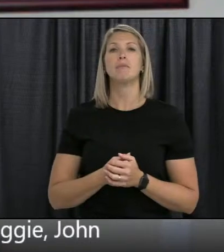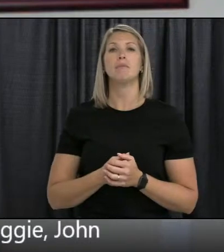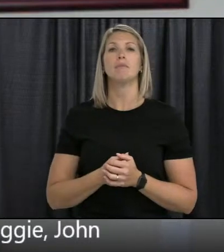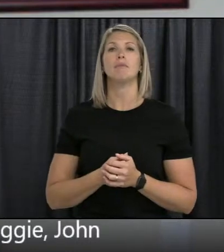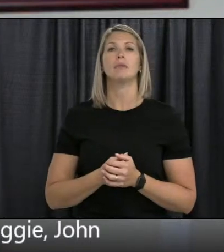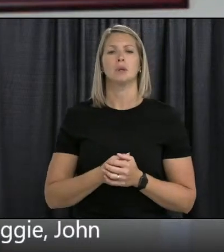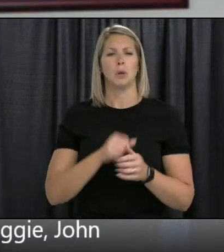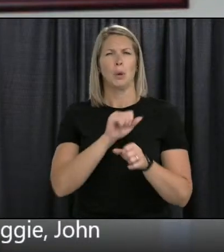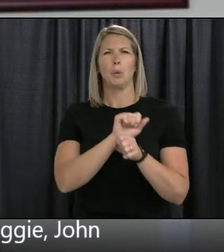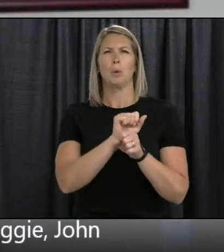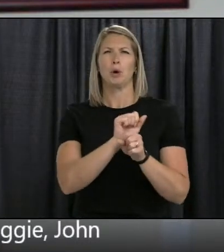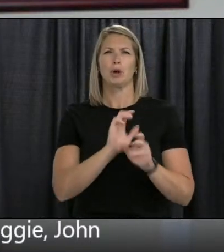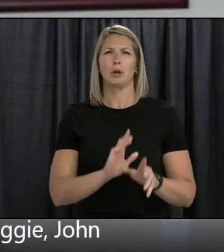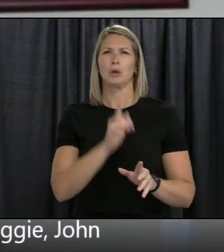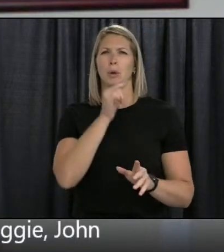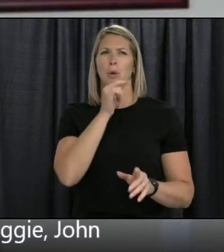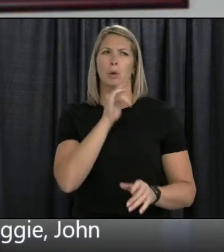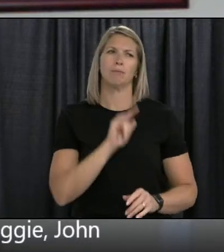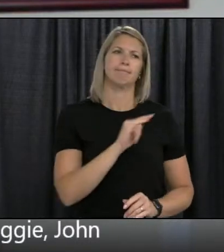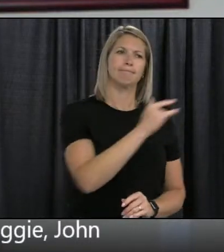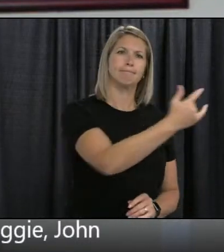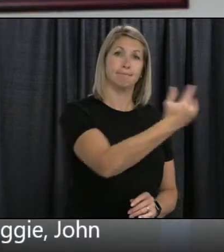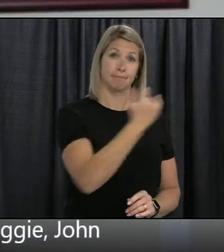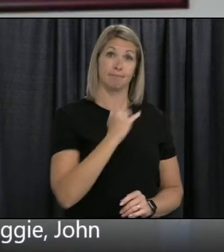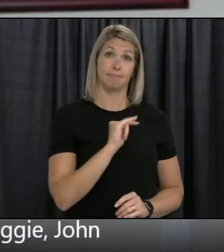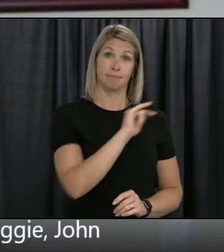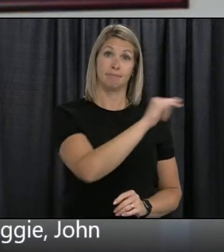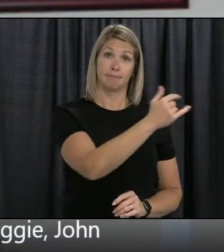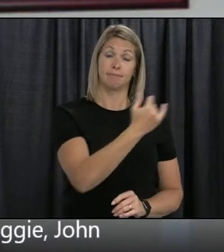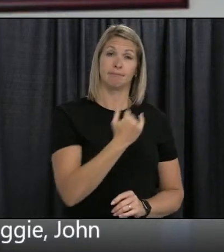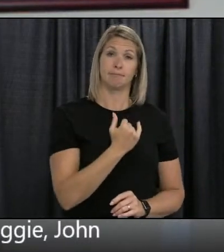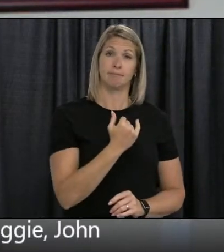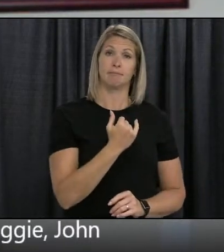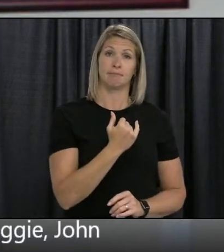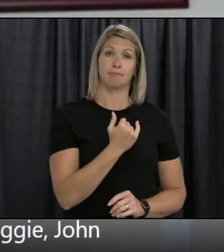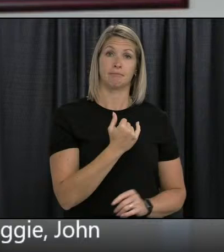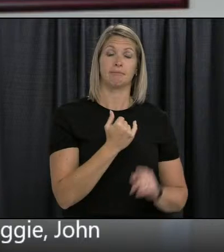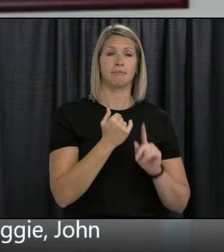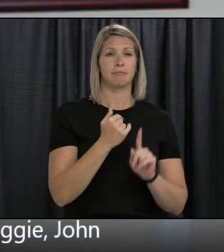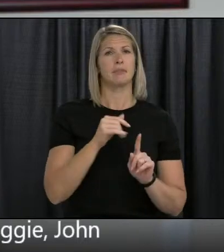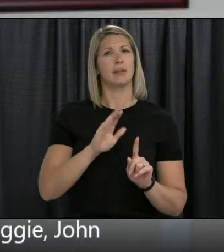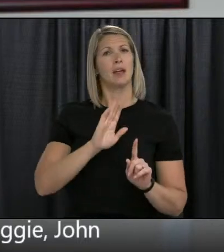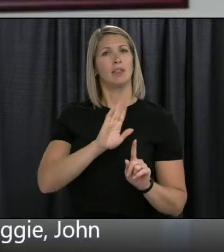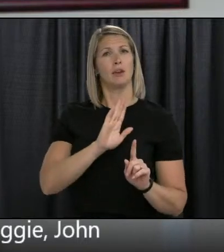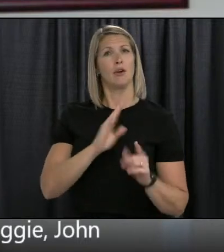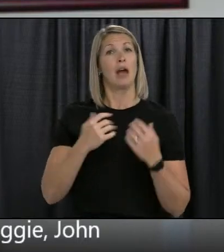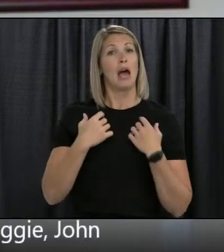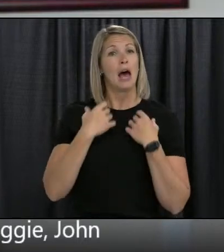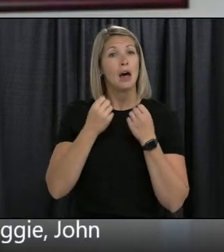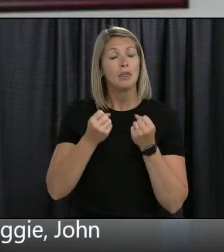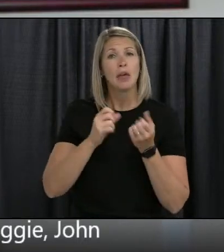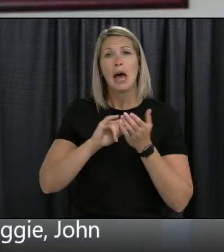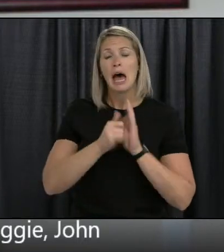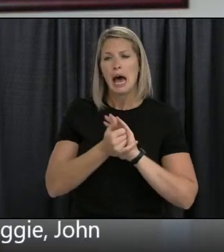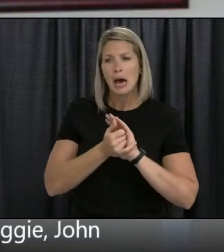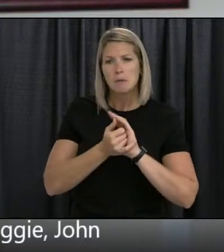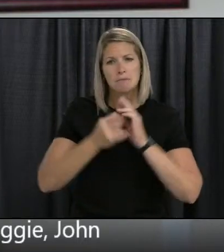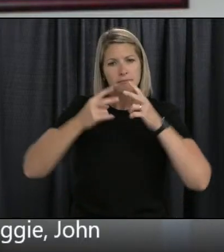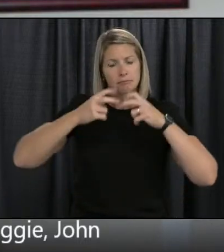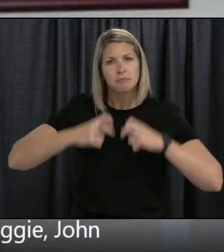workers coming into the province from outside. I can best speak to health. The arrangements there were